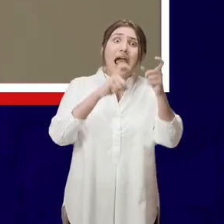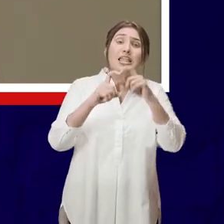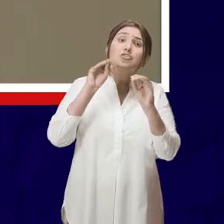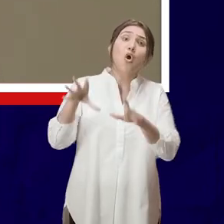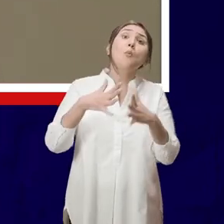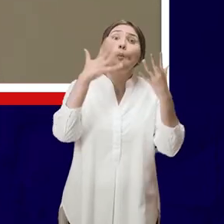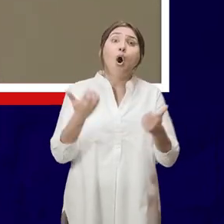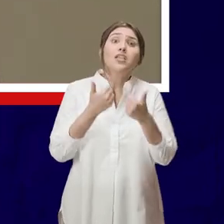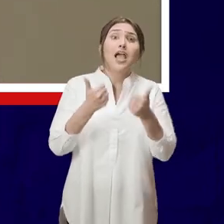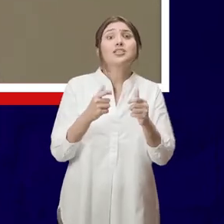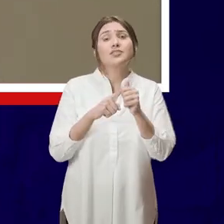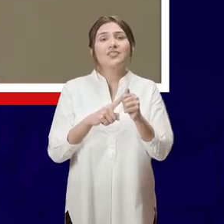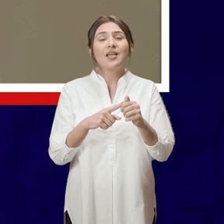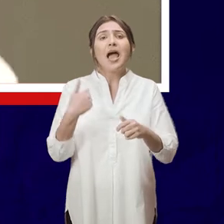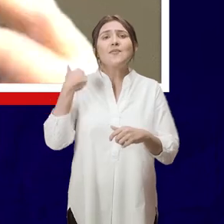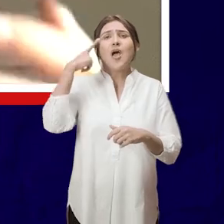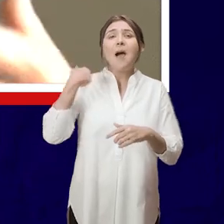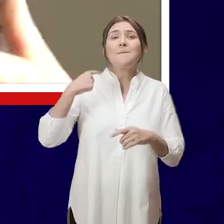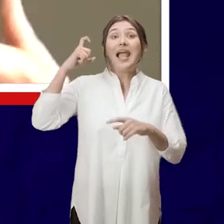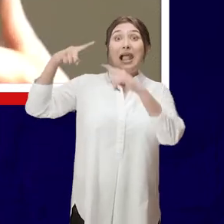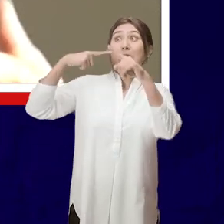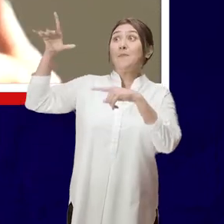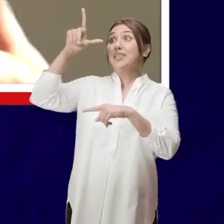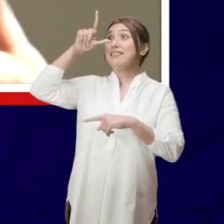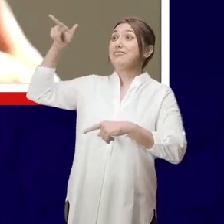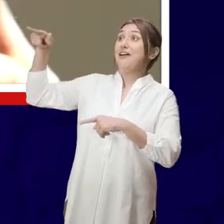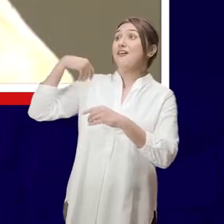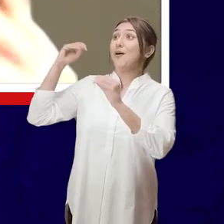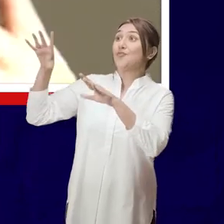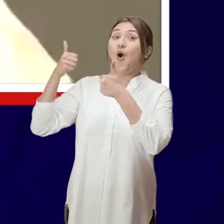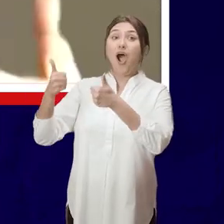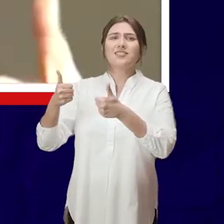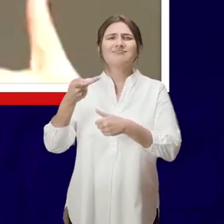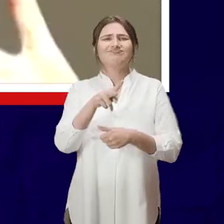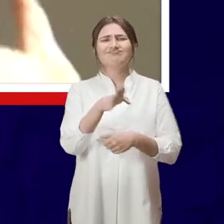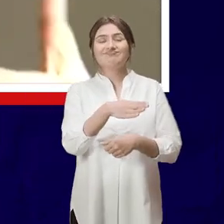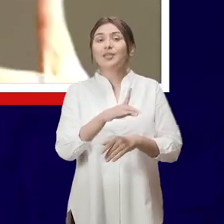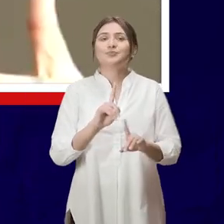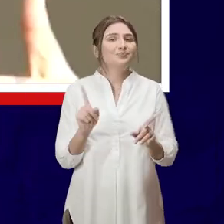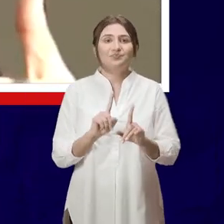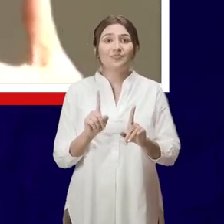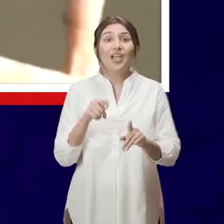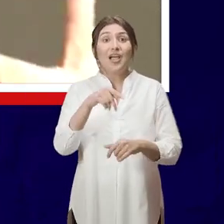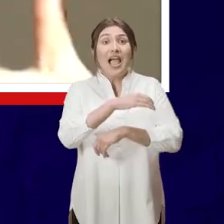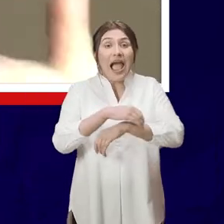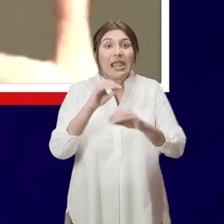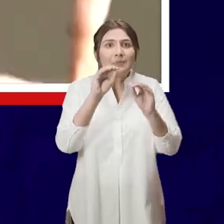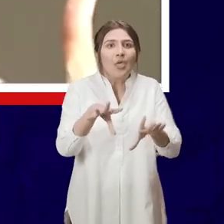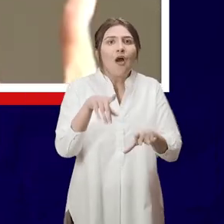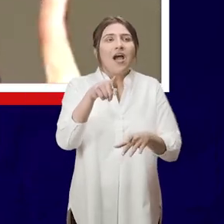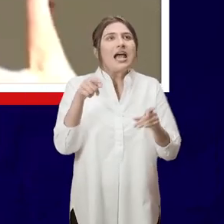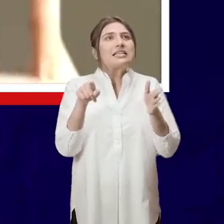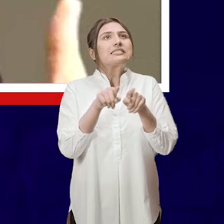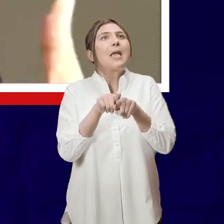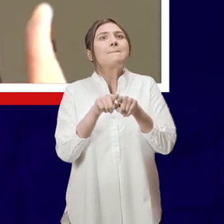I think they should treat them like our corporate clients, like most architects do, you know? I mean, they are the ones who will really, you know, if you do